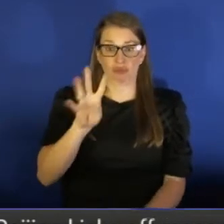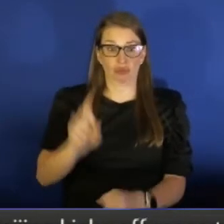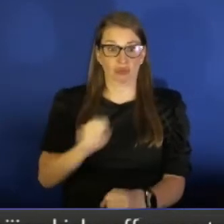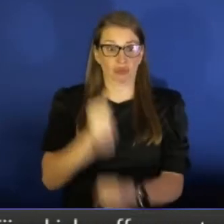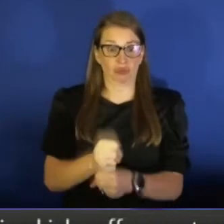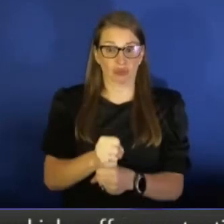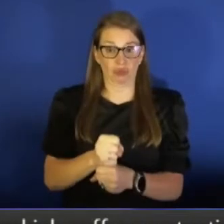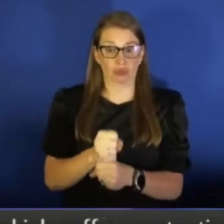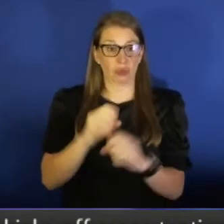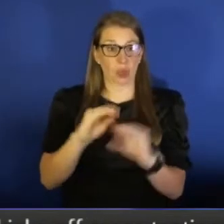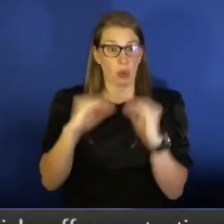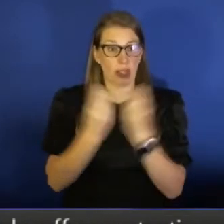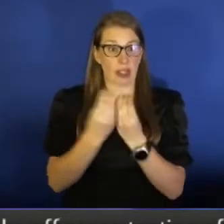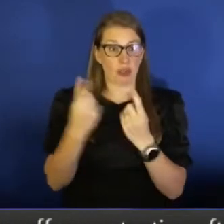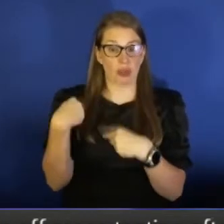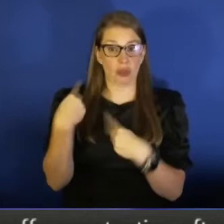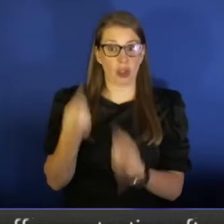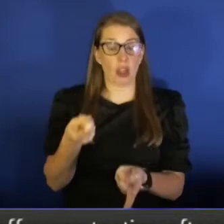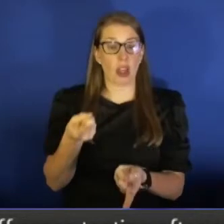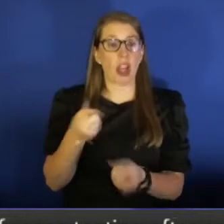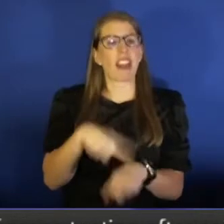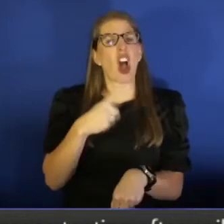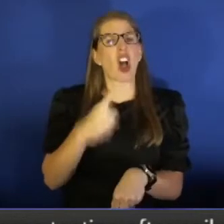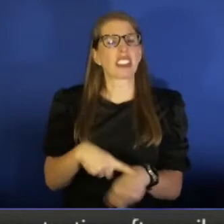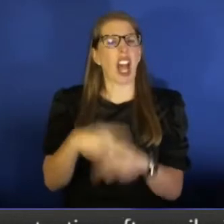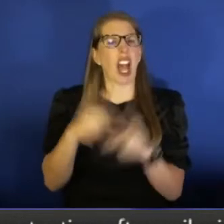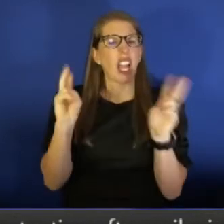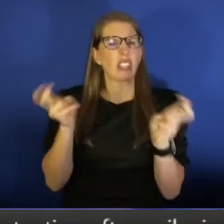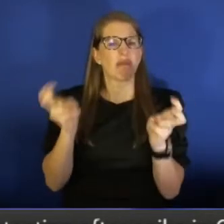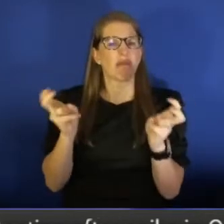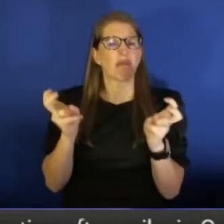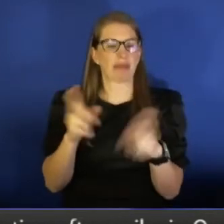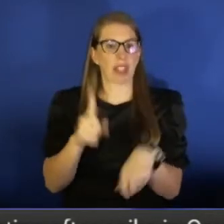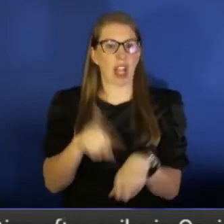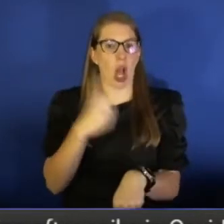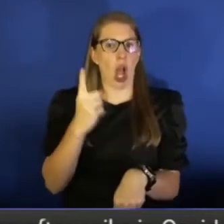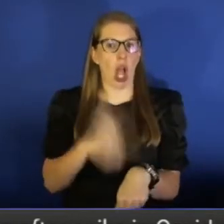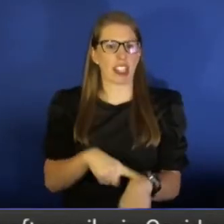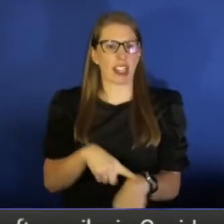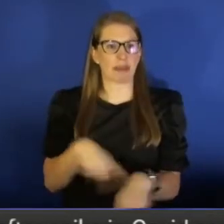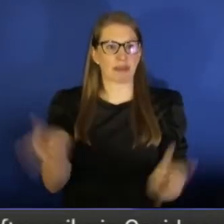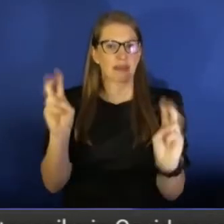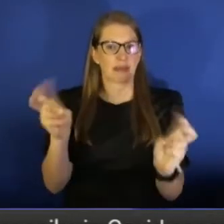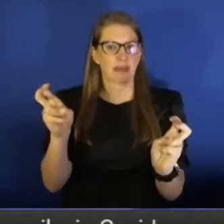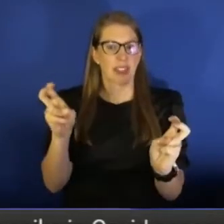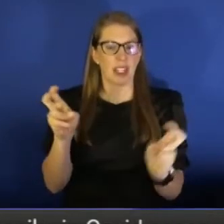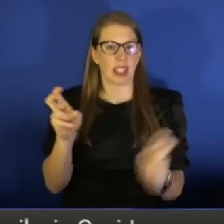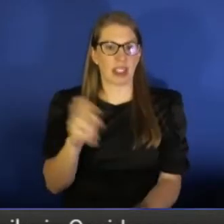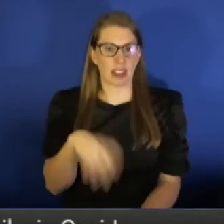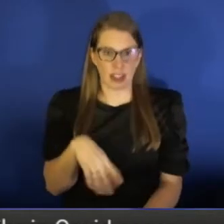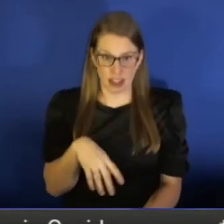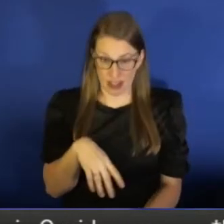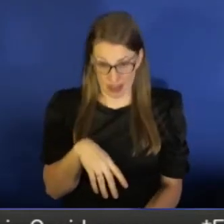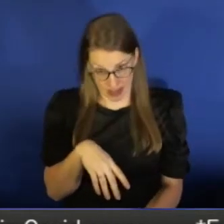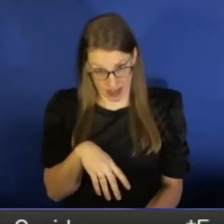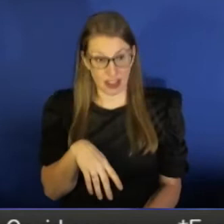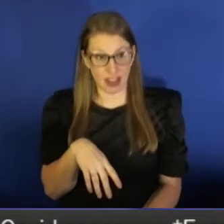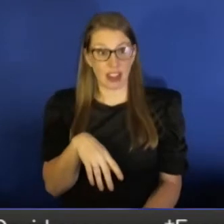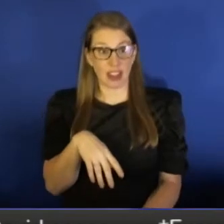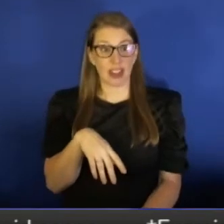Kim. Is that right? Let's call it a long time. Yeah. You don't like me to date you. It's a long time. You're well into 2 decades, my